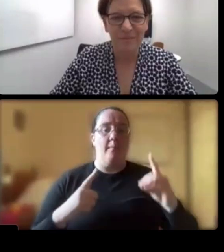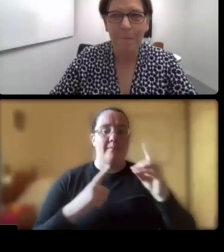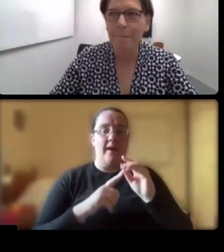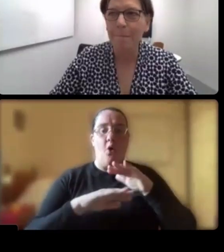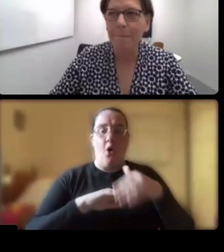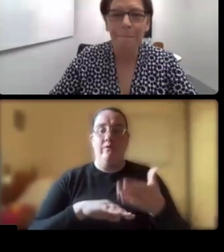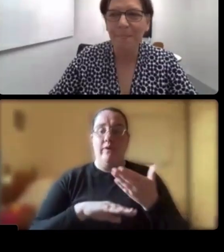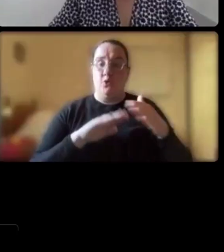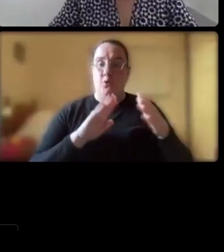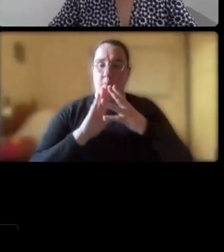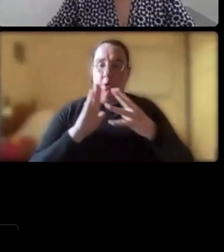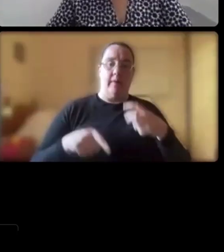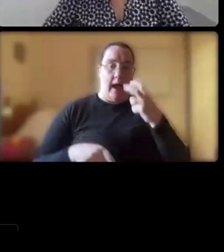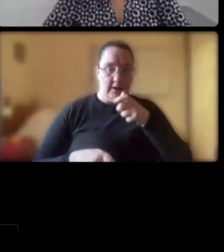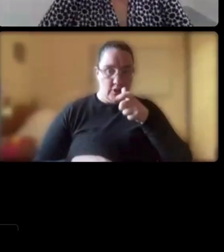aged care.